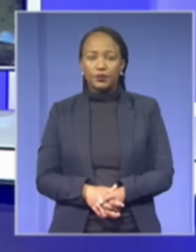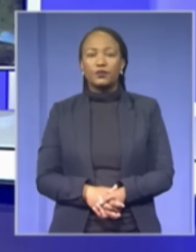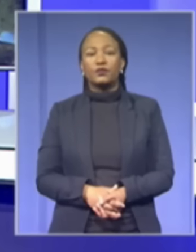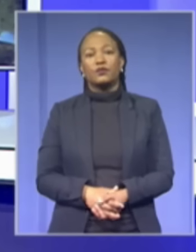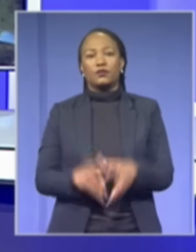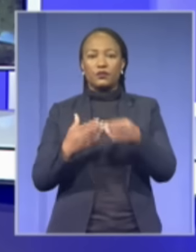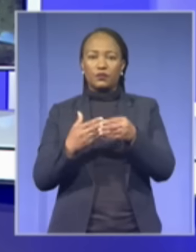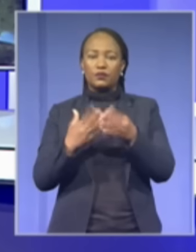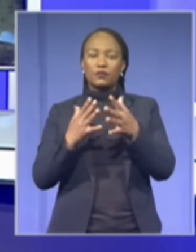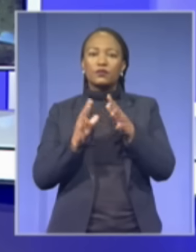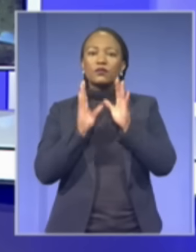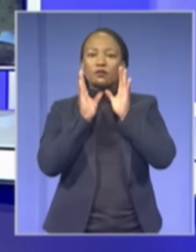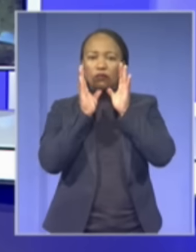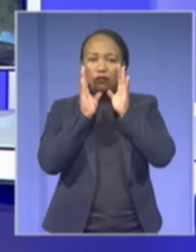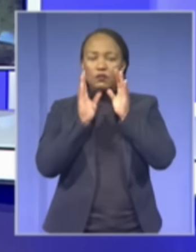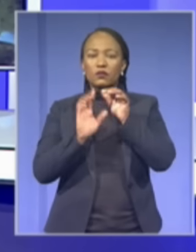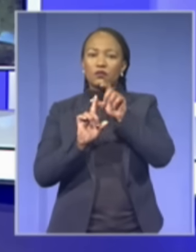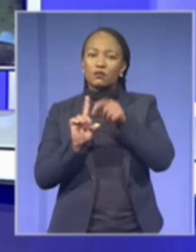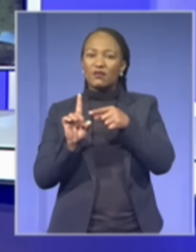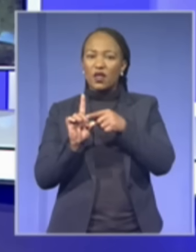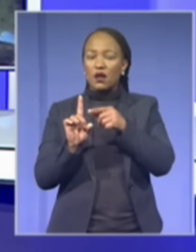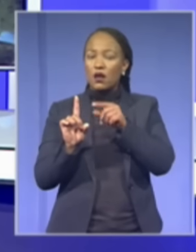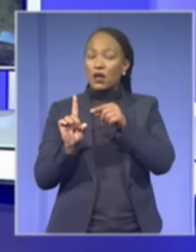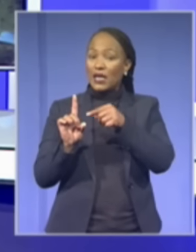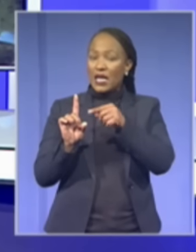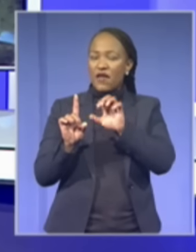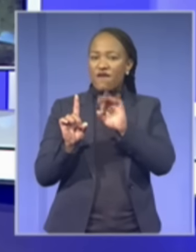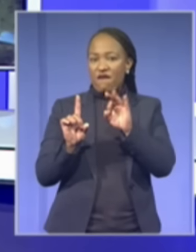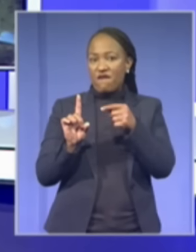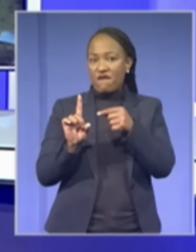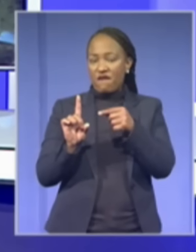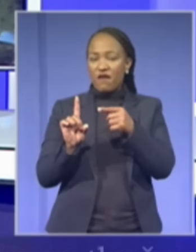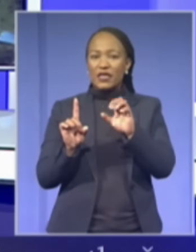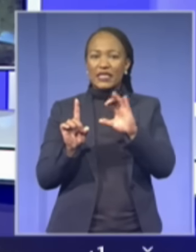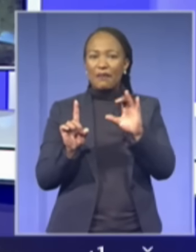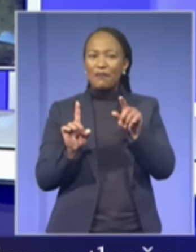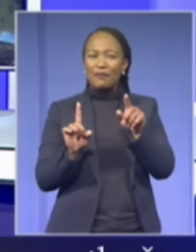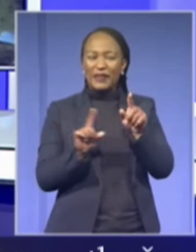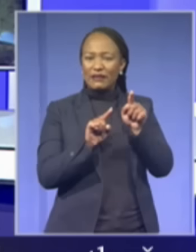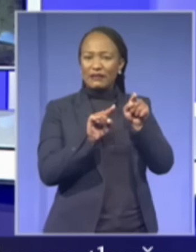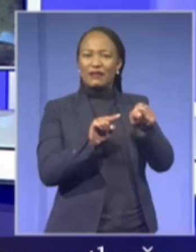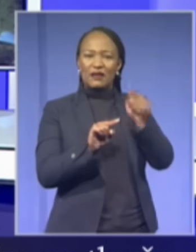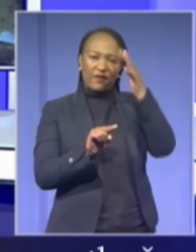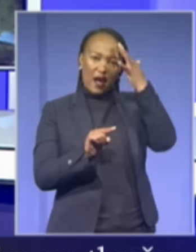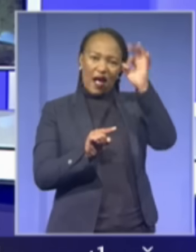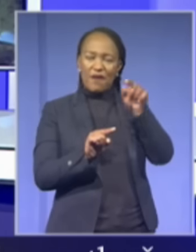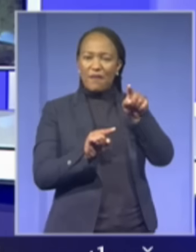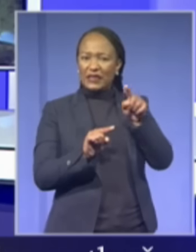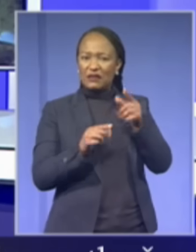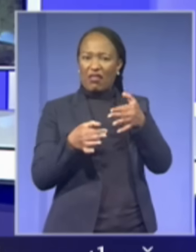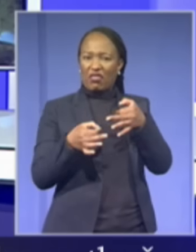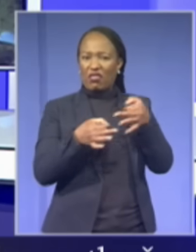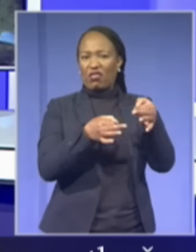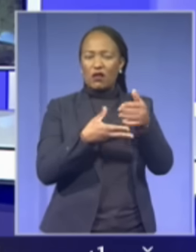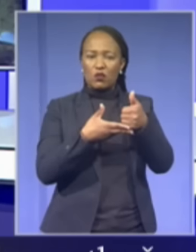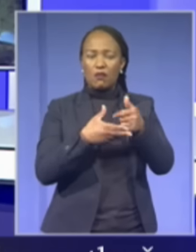Moetapele wa EFF Julius Malema o sotše ka bogale mmušo wa Eastern Cape ka go diega go thuša batšwasehlabela ba mafula ka Mthatha. Malema o